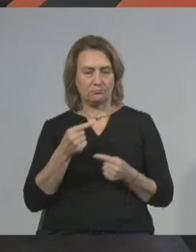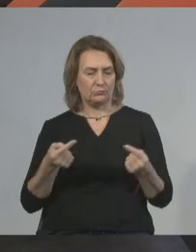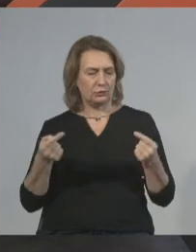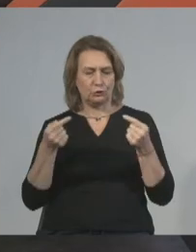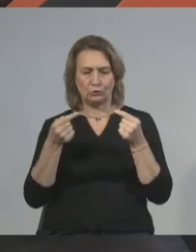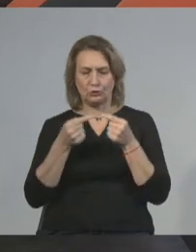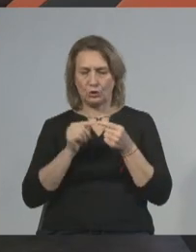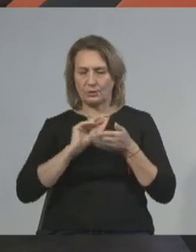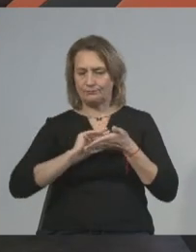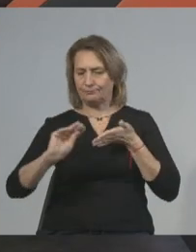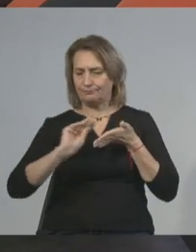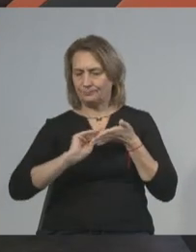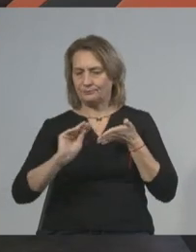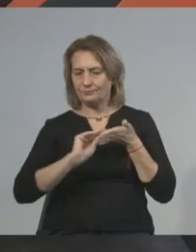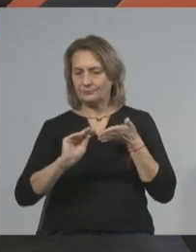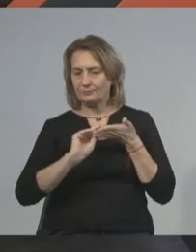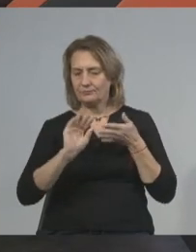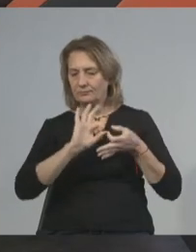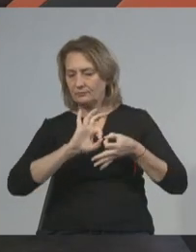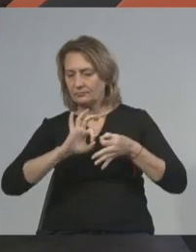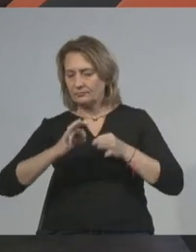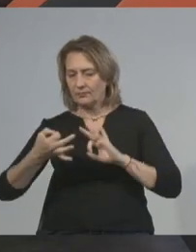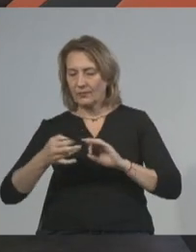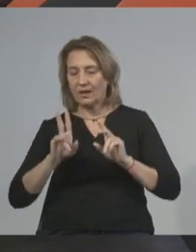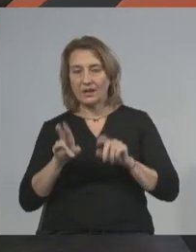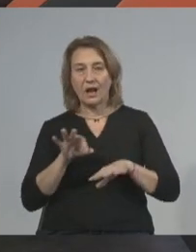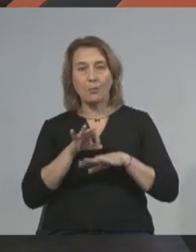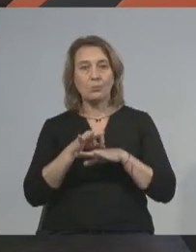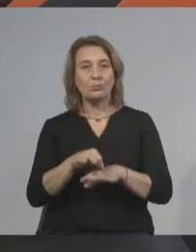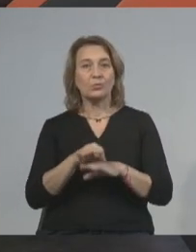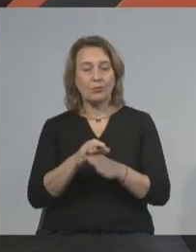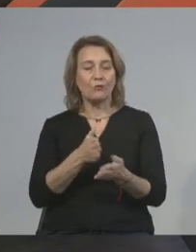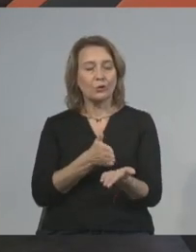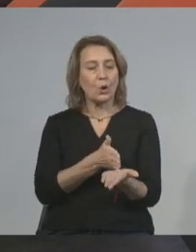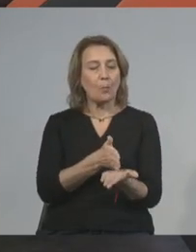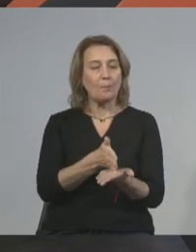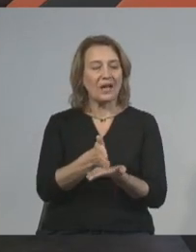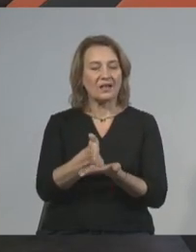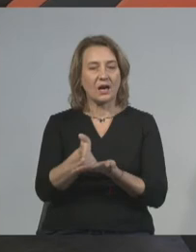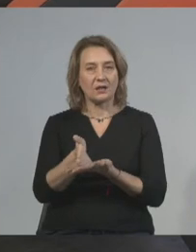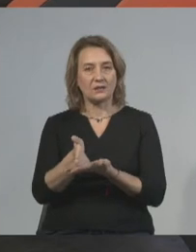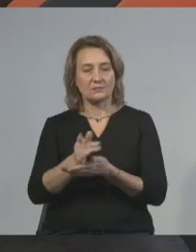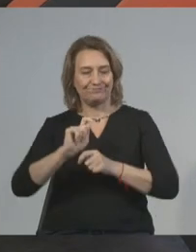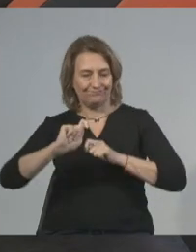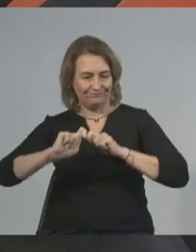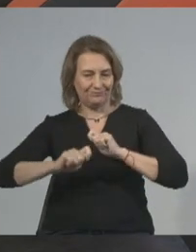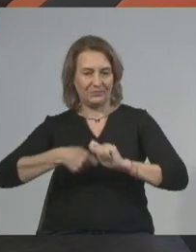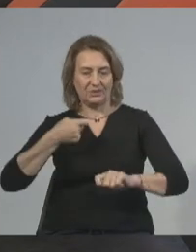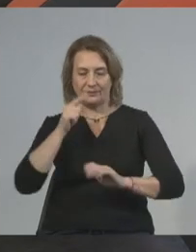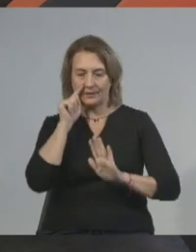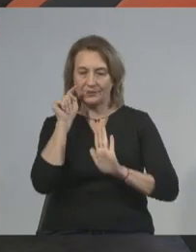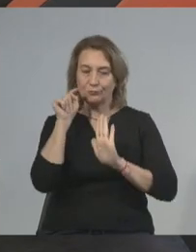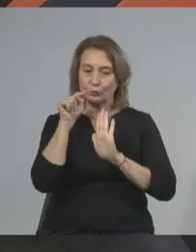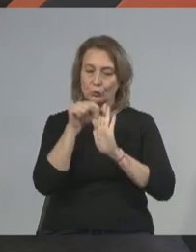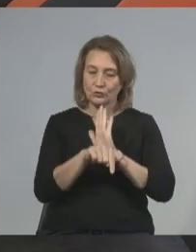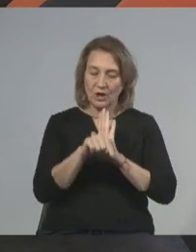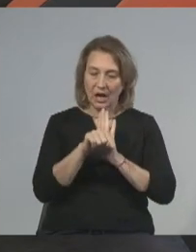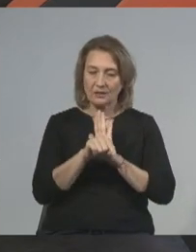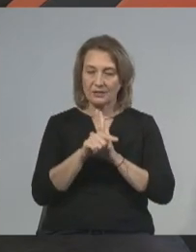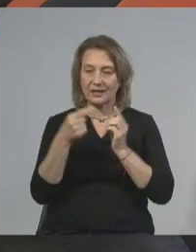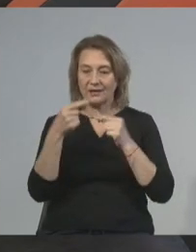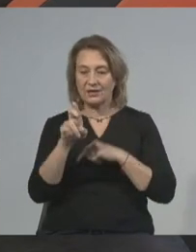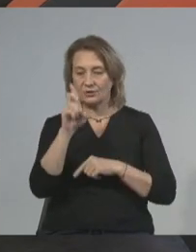kgb manuals very distinctly it is described how the operations how